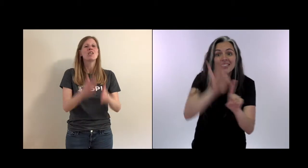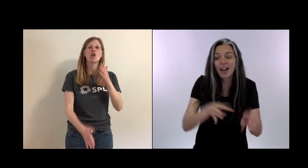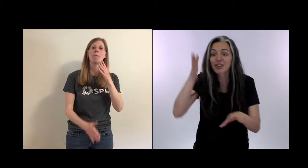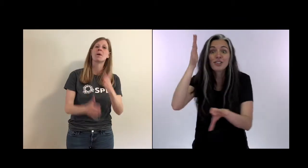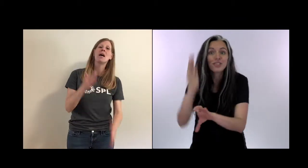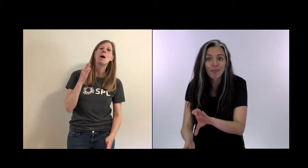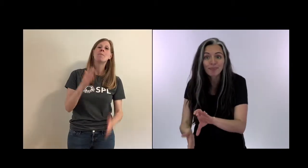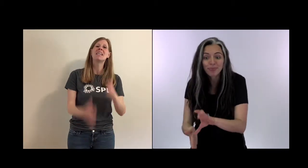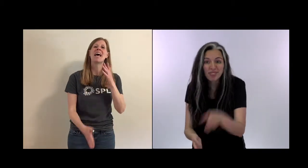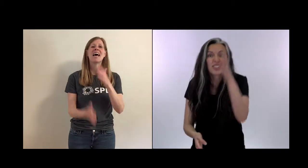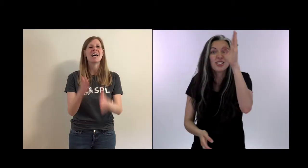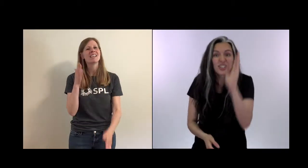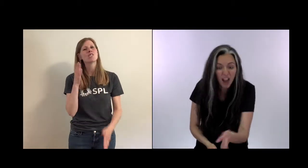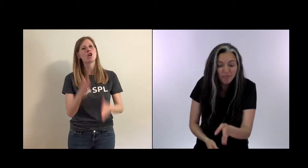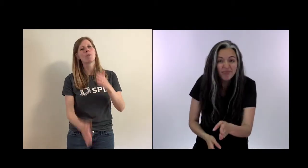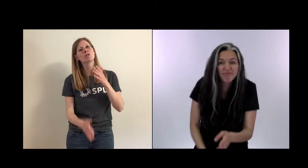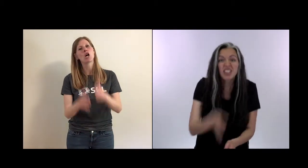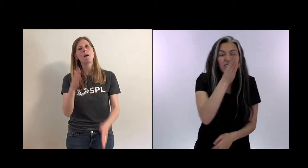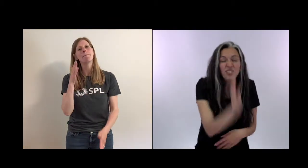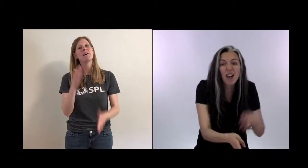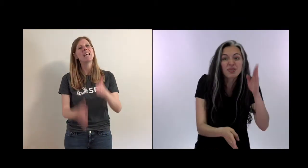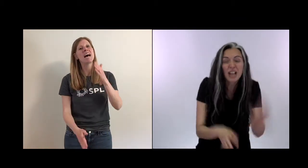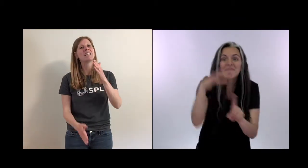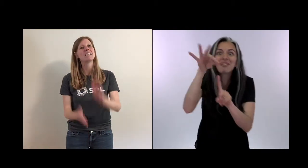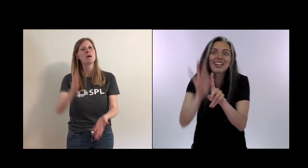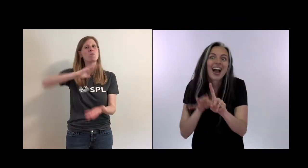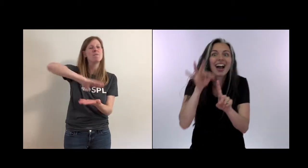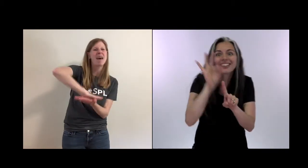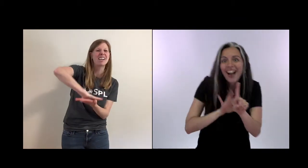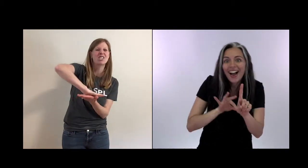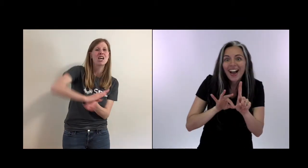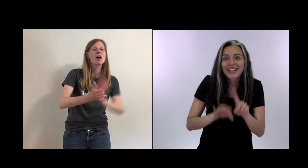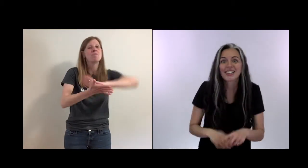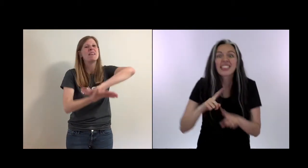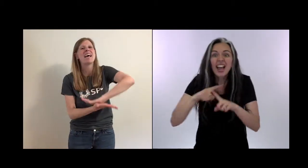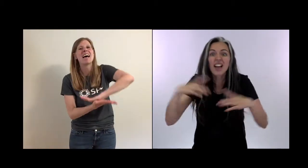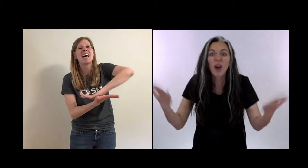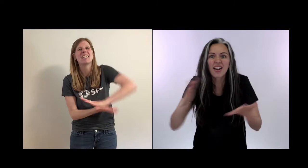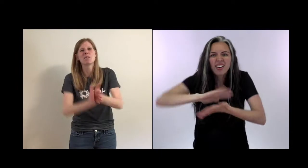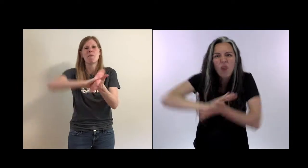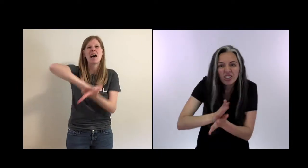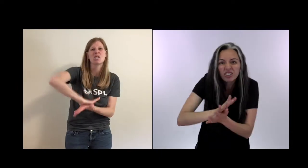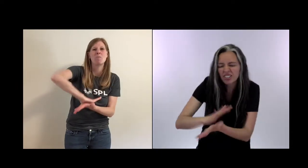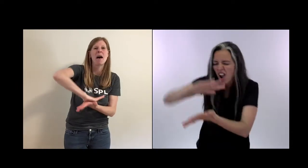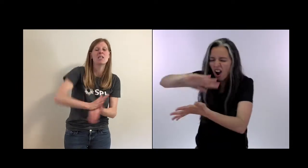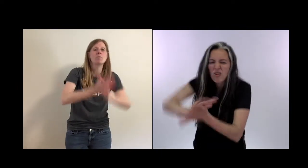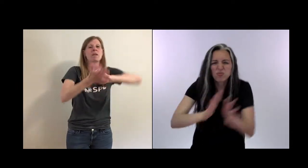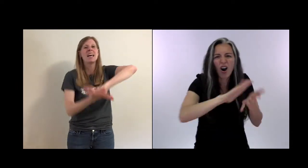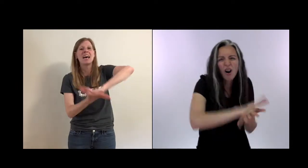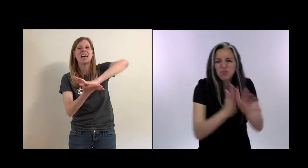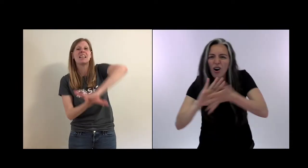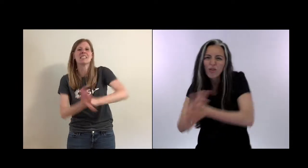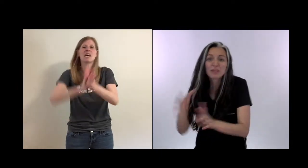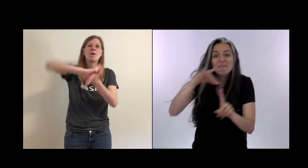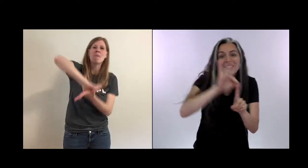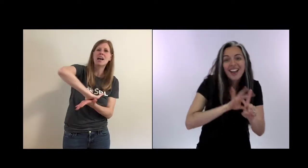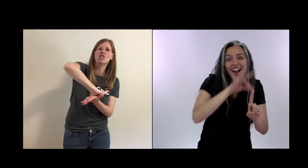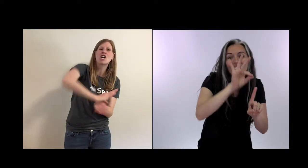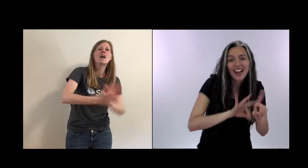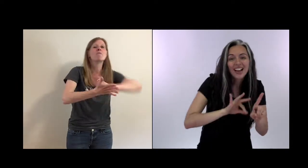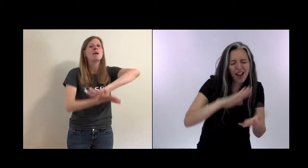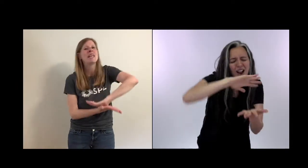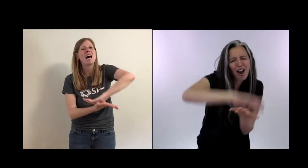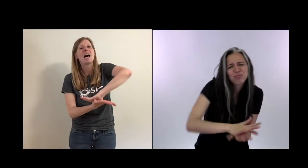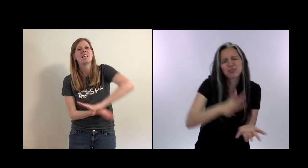bananas. Chop, bananas, chop, chop, bananas. Then we mash. Bananas, mash, mash, bananas.